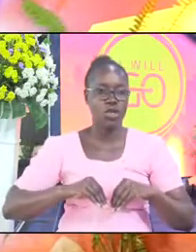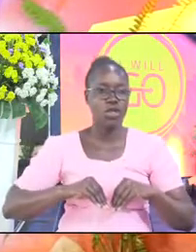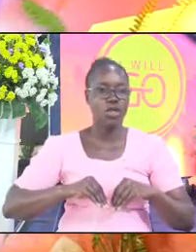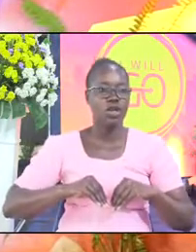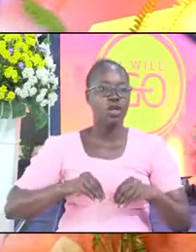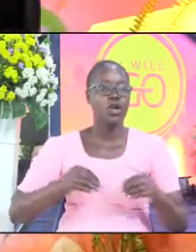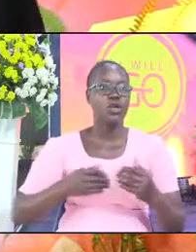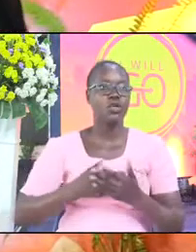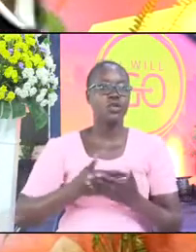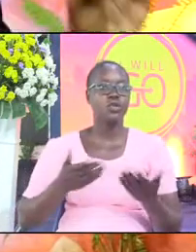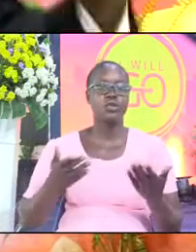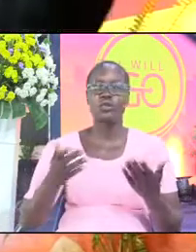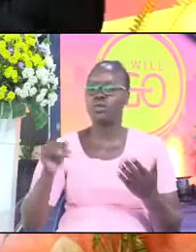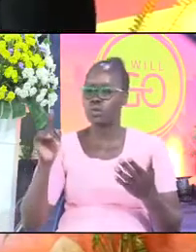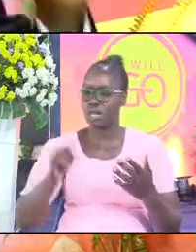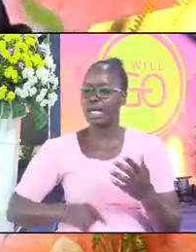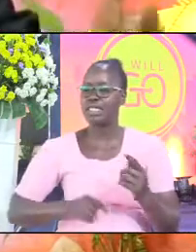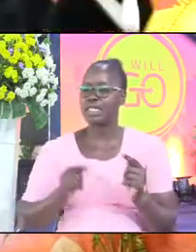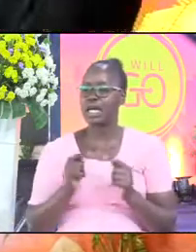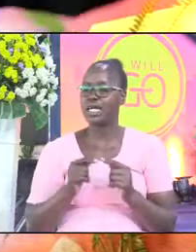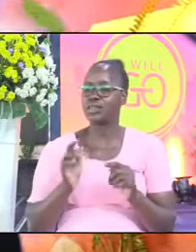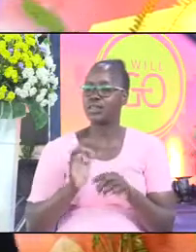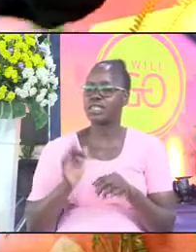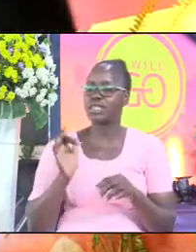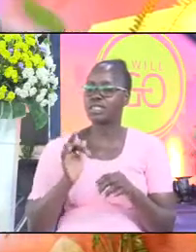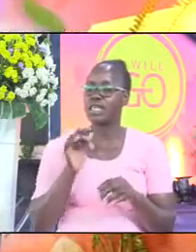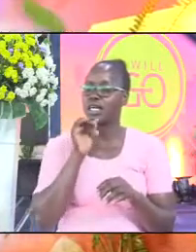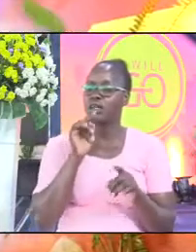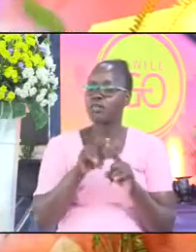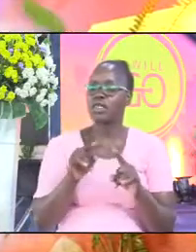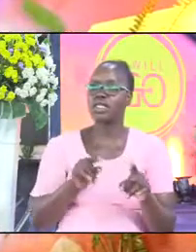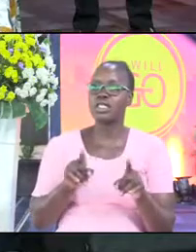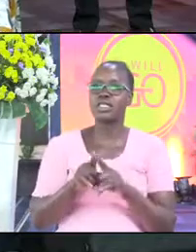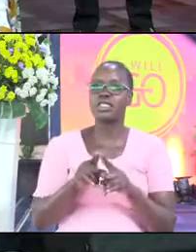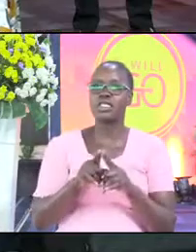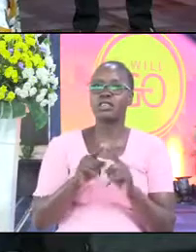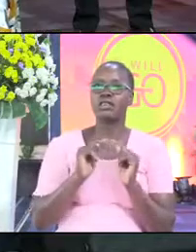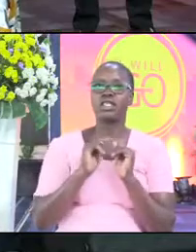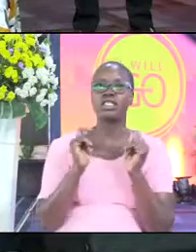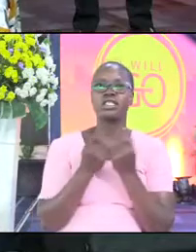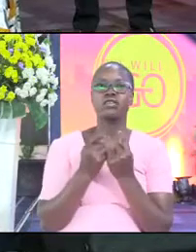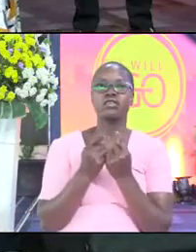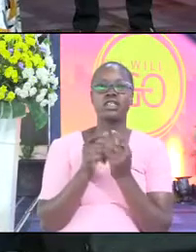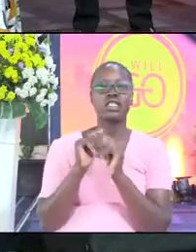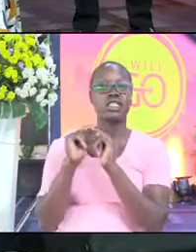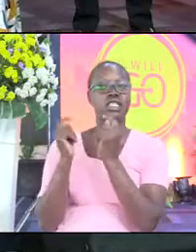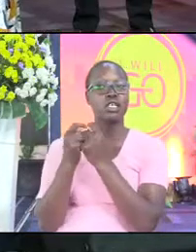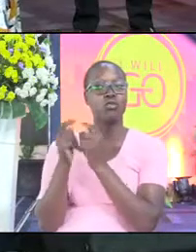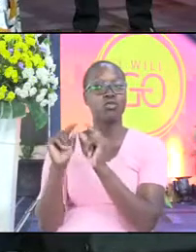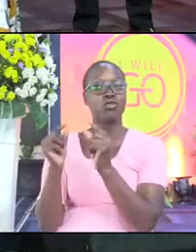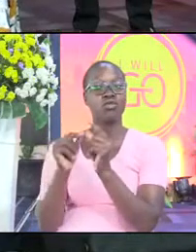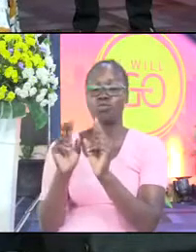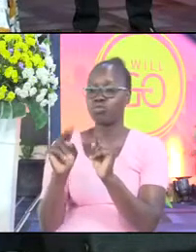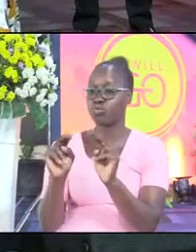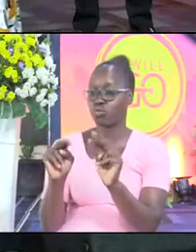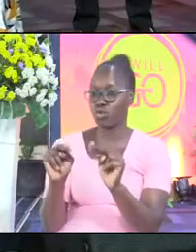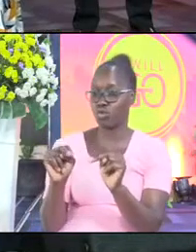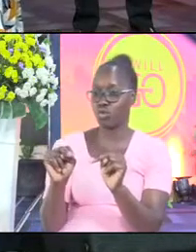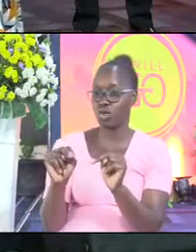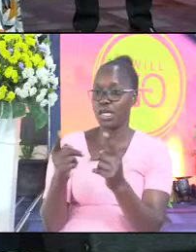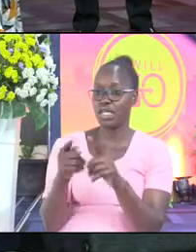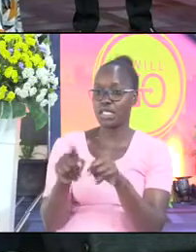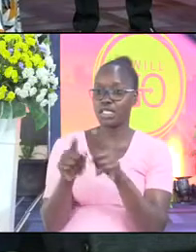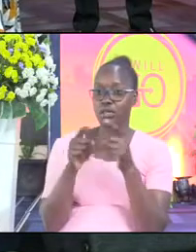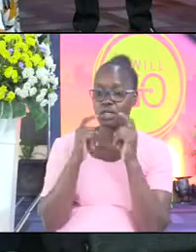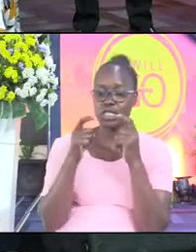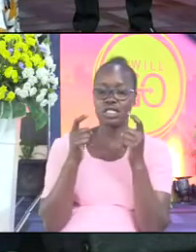go to heaven if you hate your brother or your sister because they are of a different ethnic group. You can't go to heaven. God can't trust us in